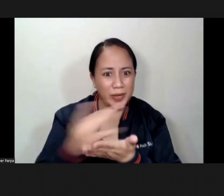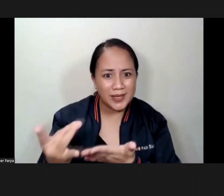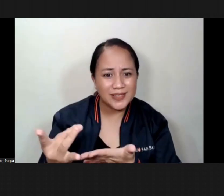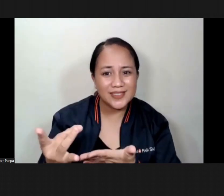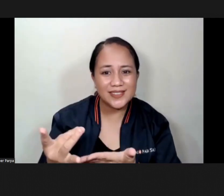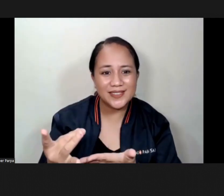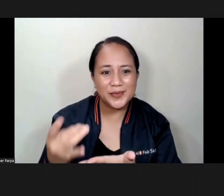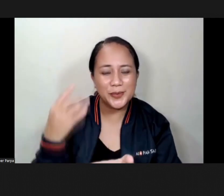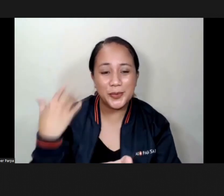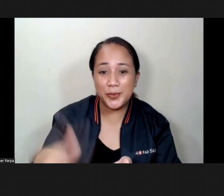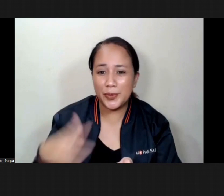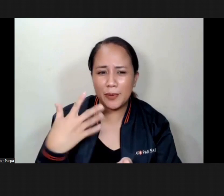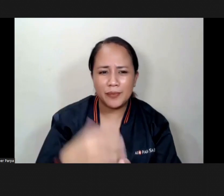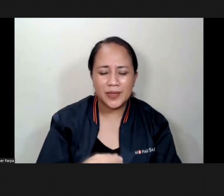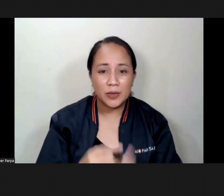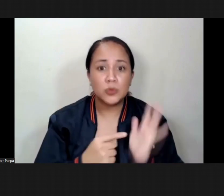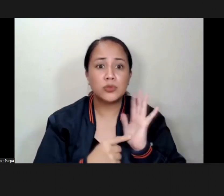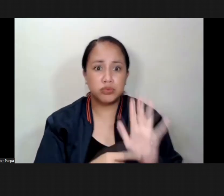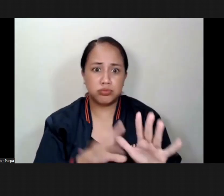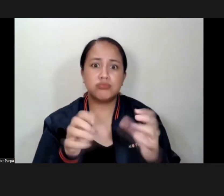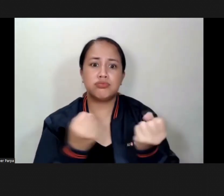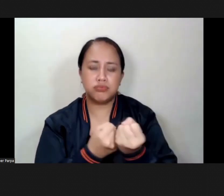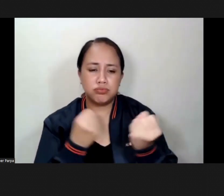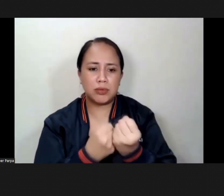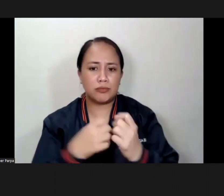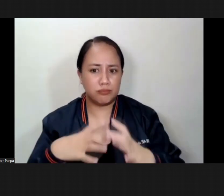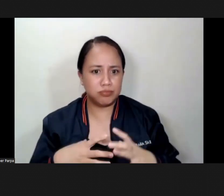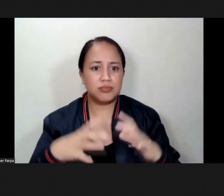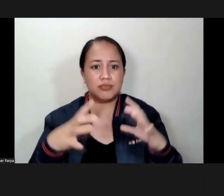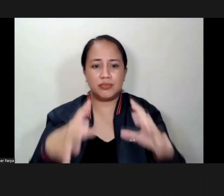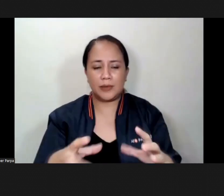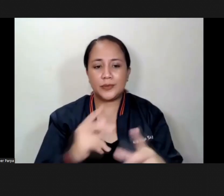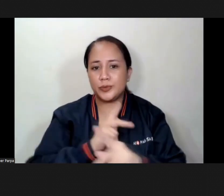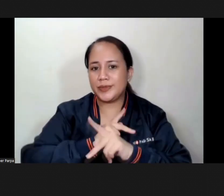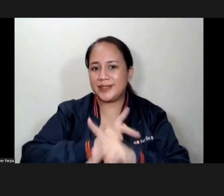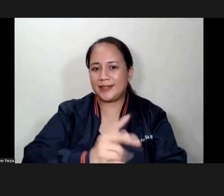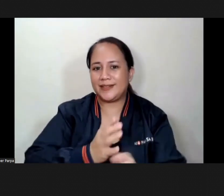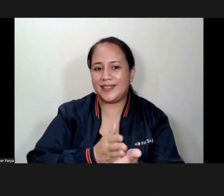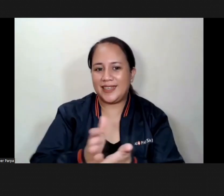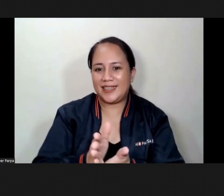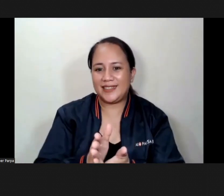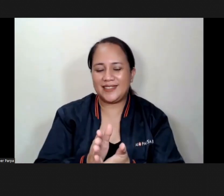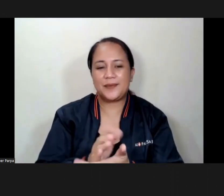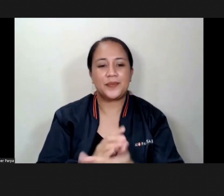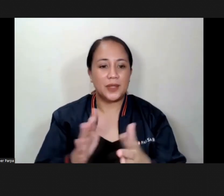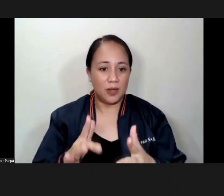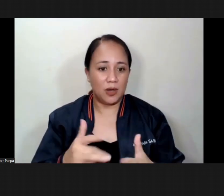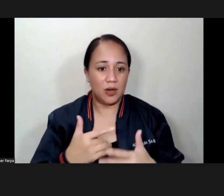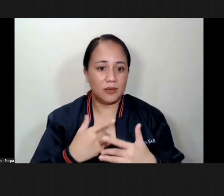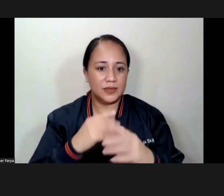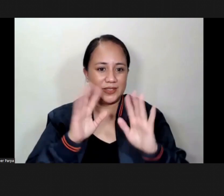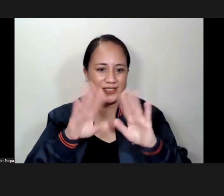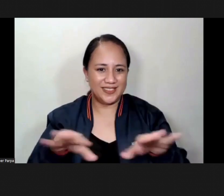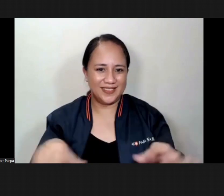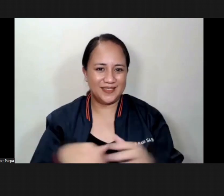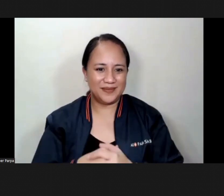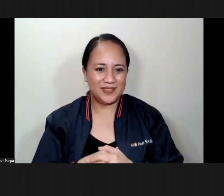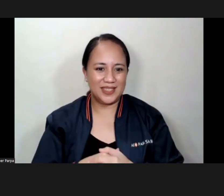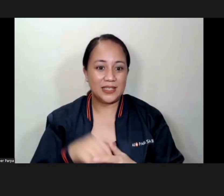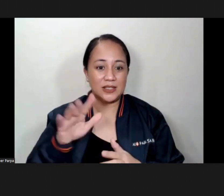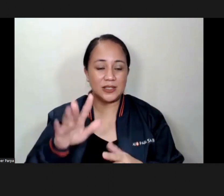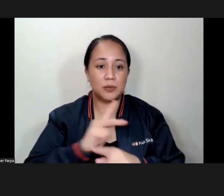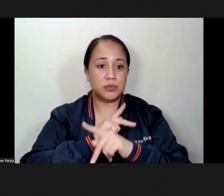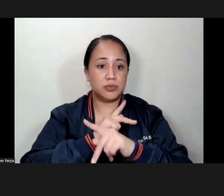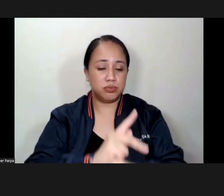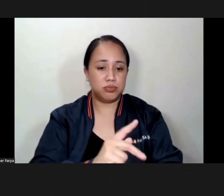Wow. Who have shown your support and commitment to protecting the rights and the lives of children. The Child